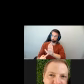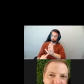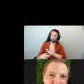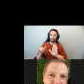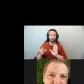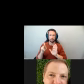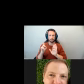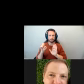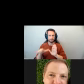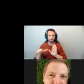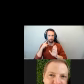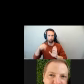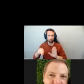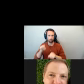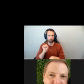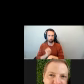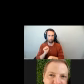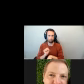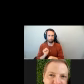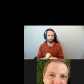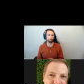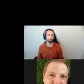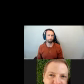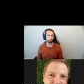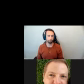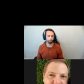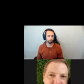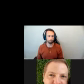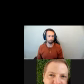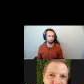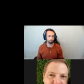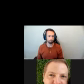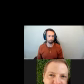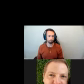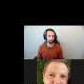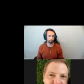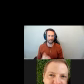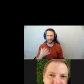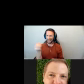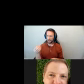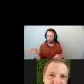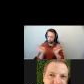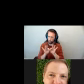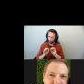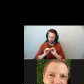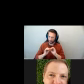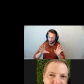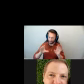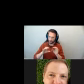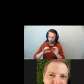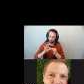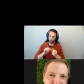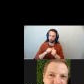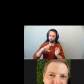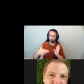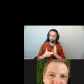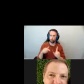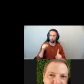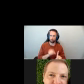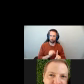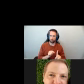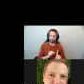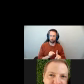characteristic for this particular job. And you need a lot of clarity around the role, and Jeff talked about that too earlier. You really need to understand what